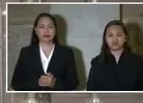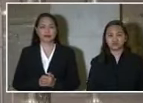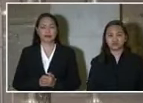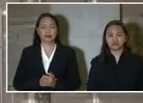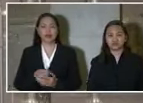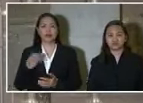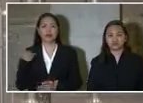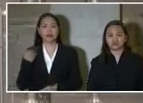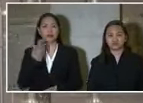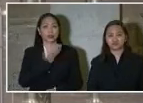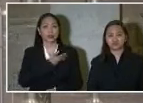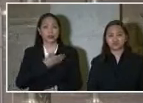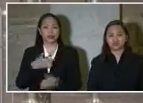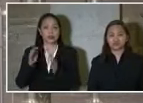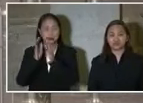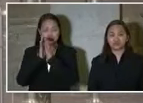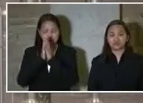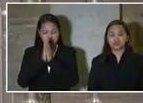Let us pray.